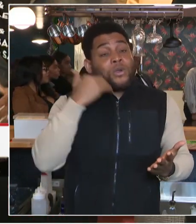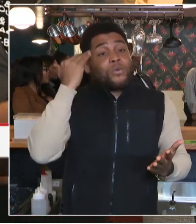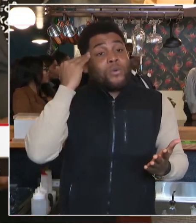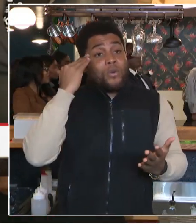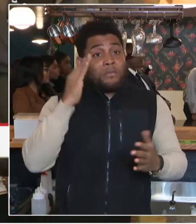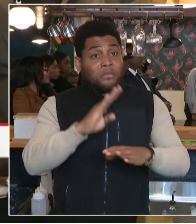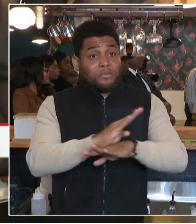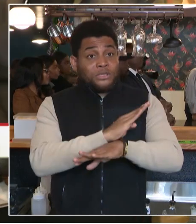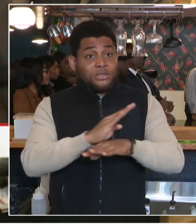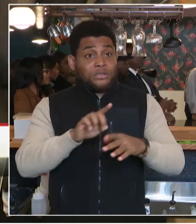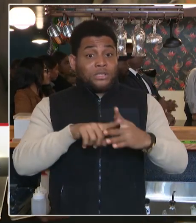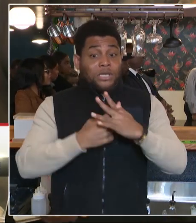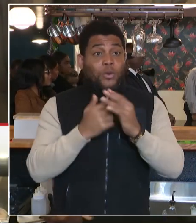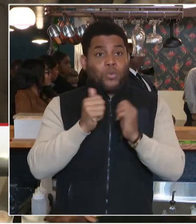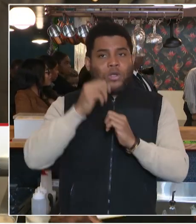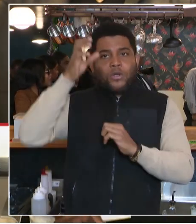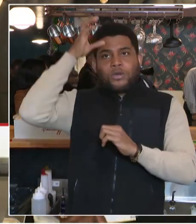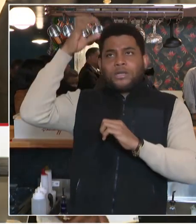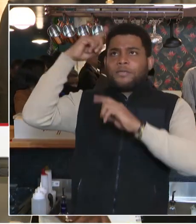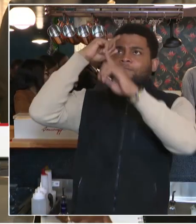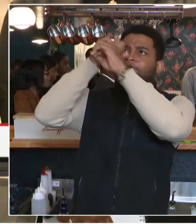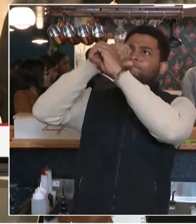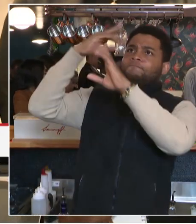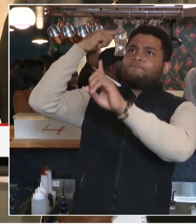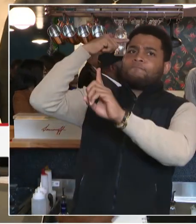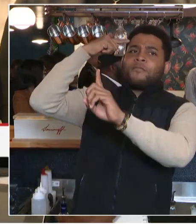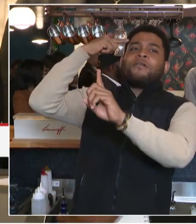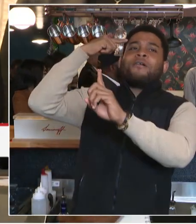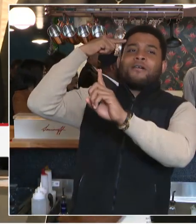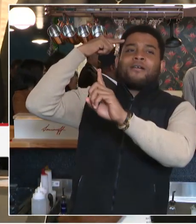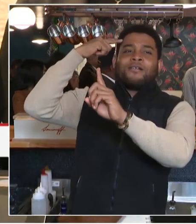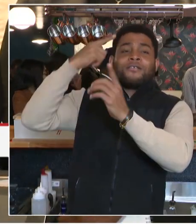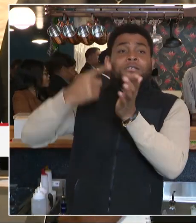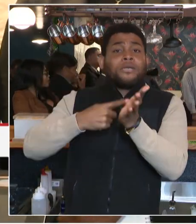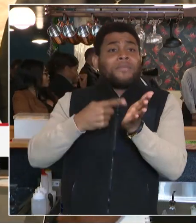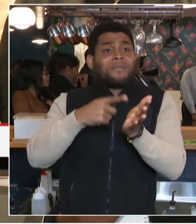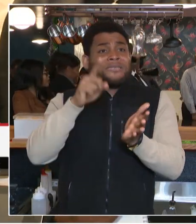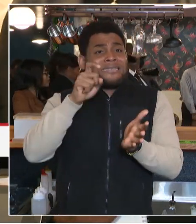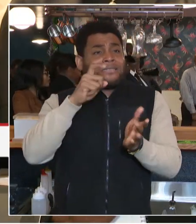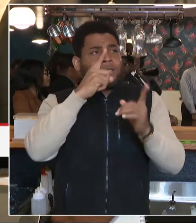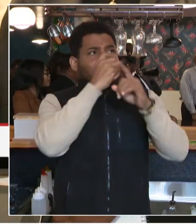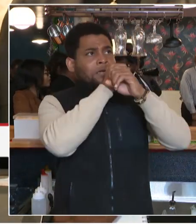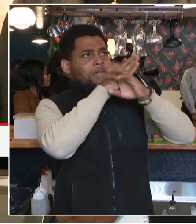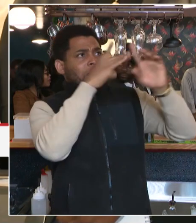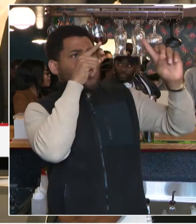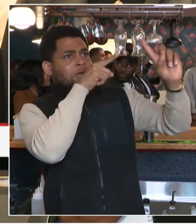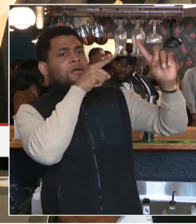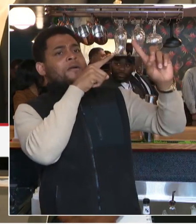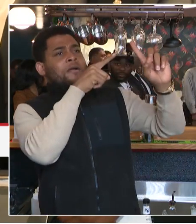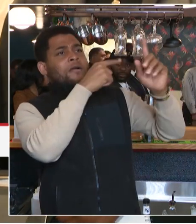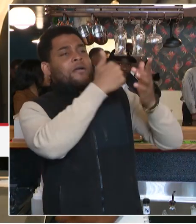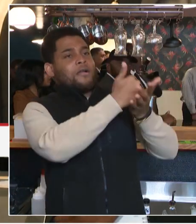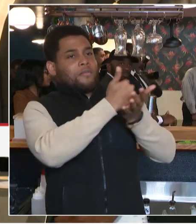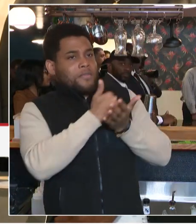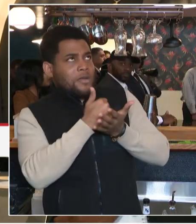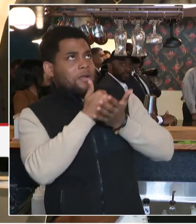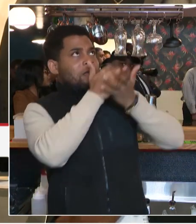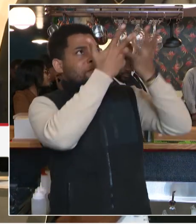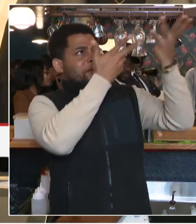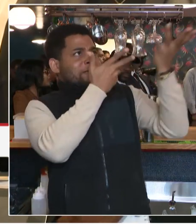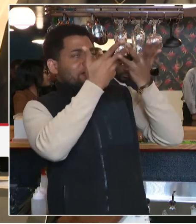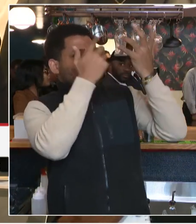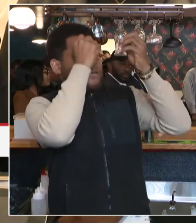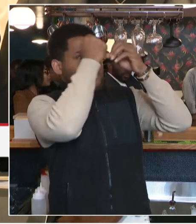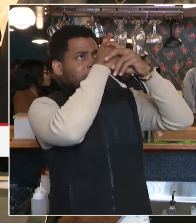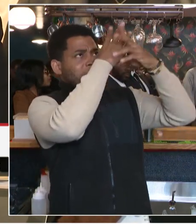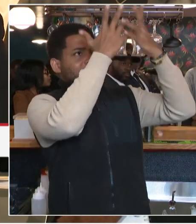concept, and sometimes it just takes a little bit of help to have that dream turn into a reality. And that's where Mayor Bowser's investments in the